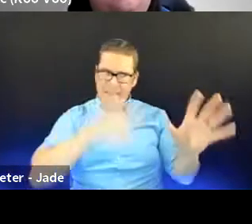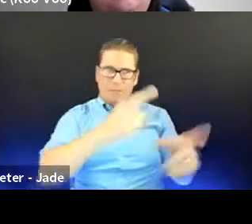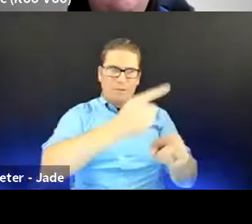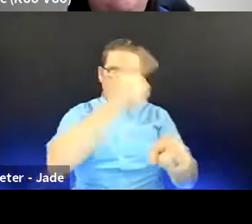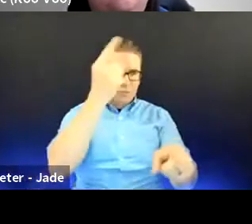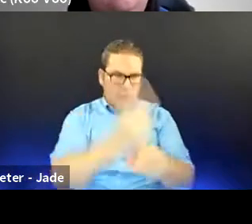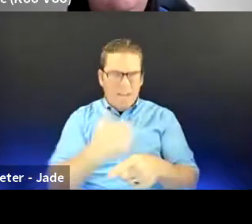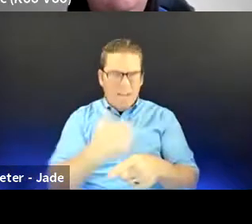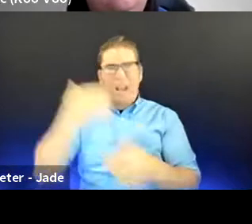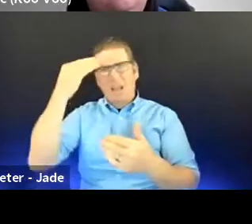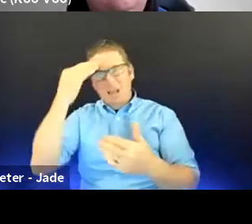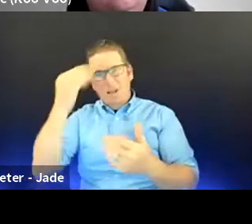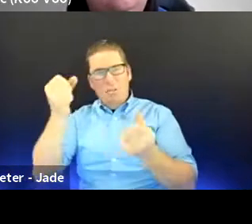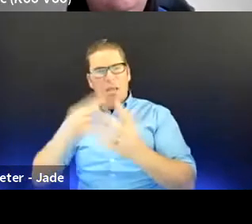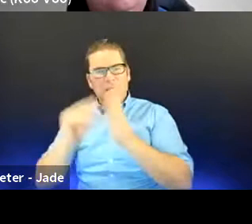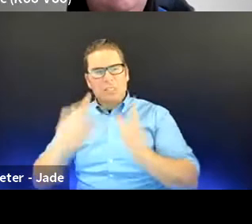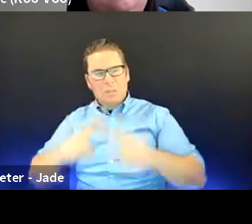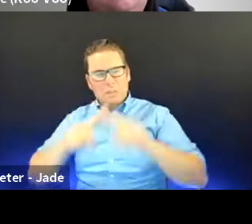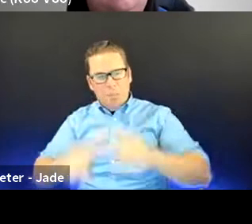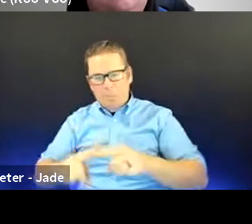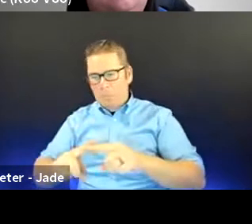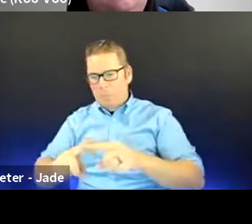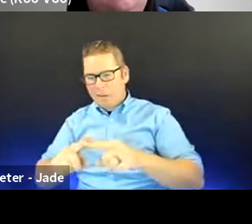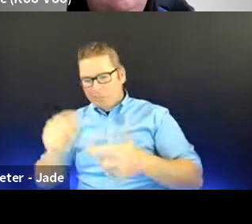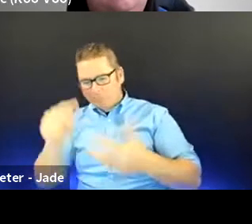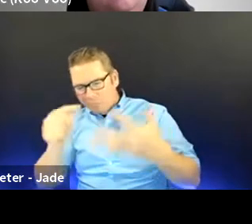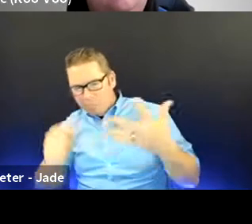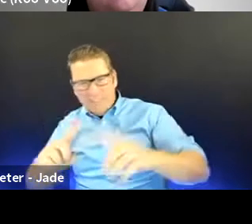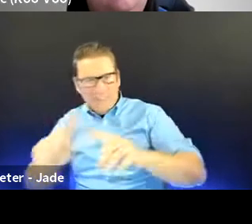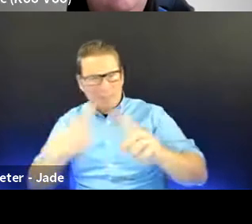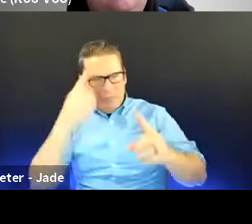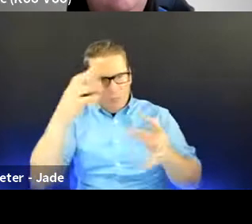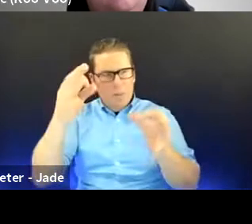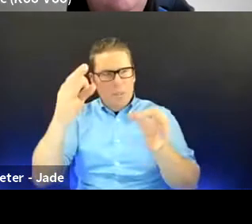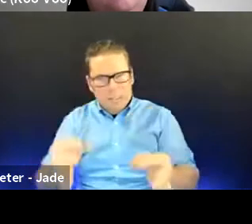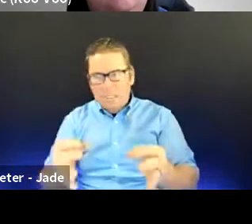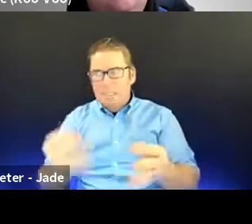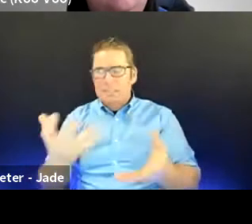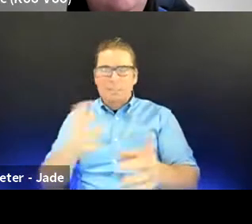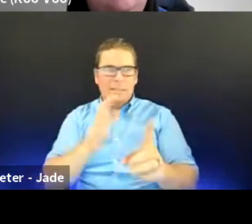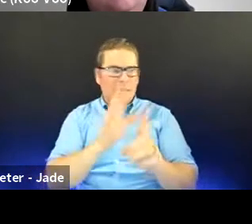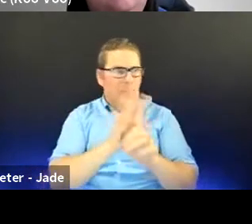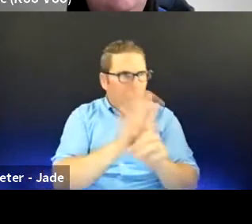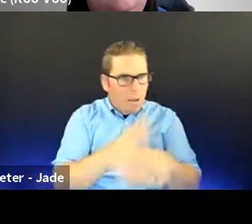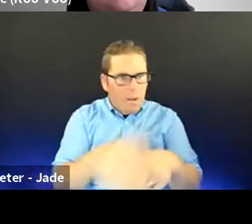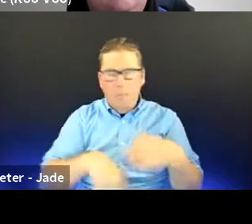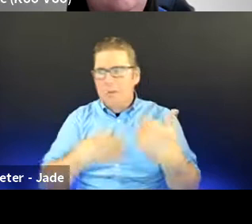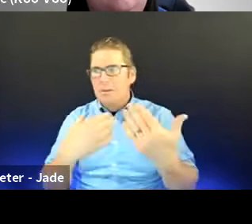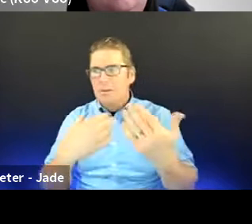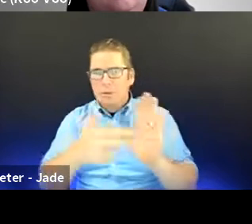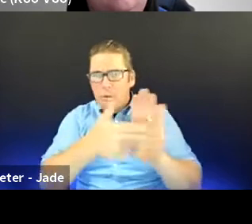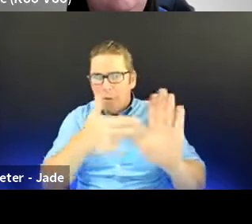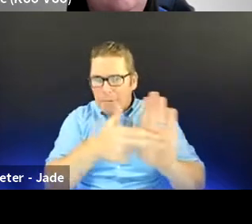the vibe of the campus, the prestige, or just family and word of mouth. So I went and rolled the dice with